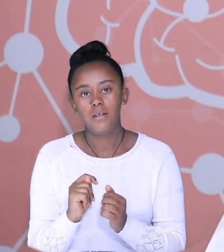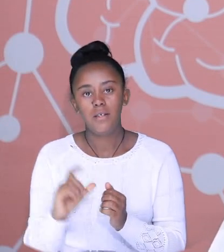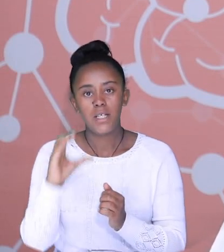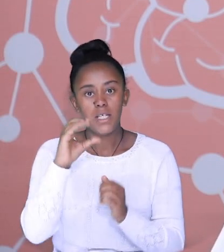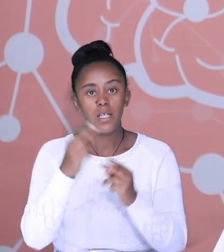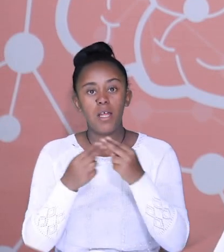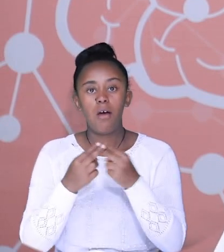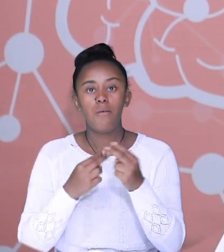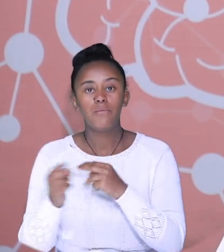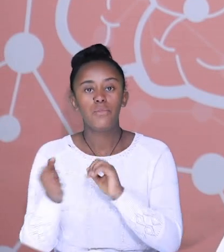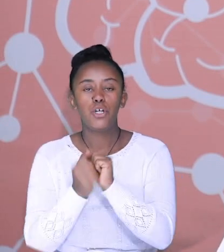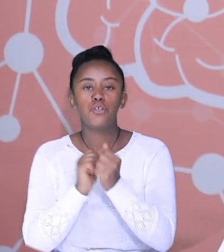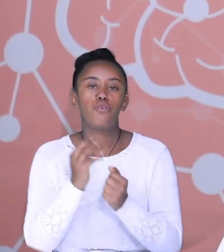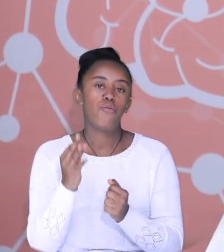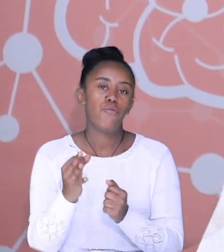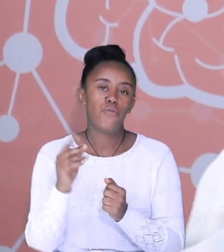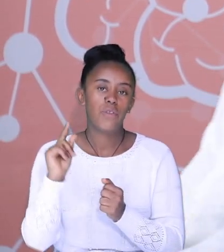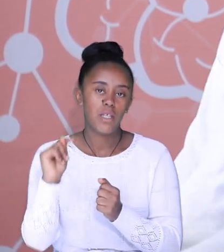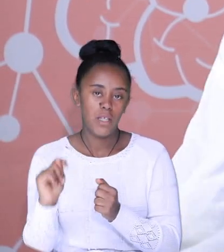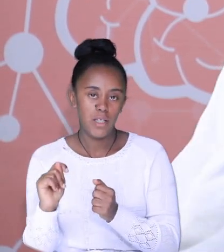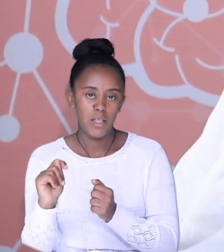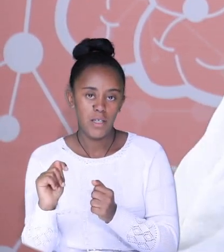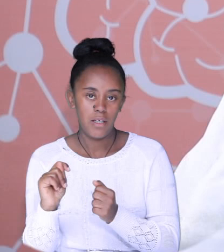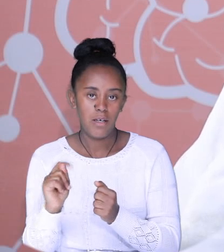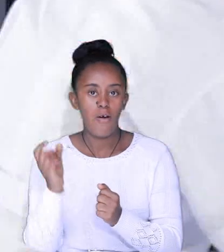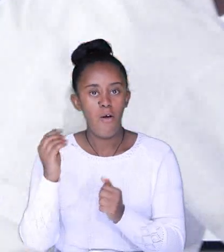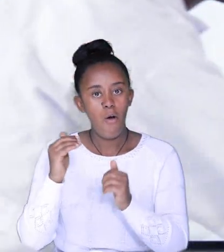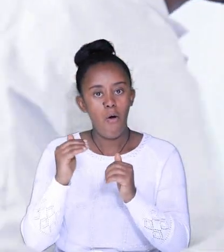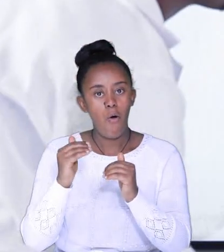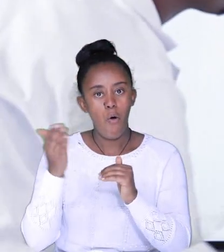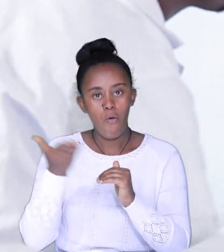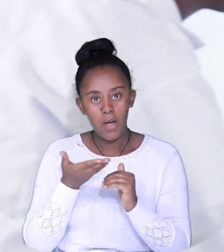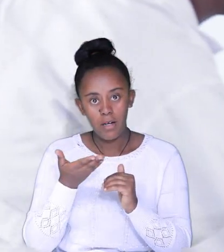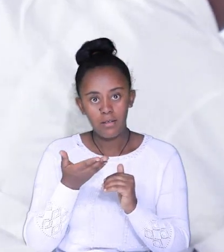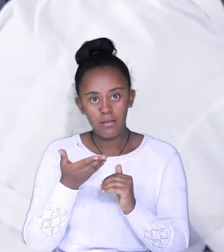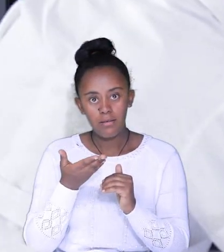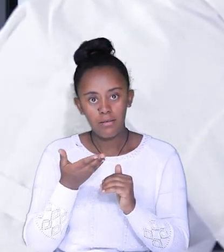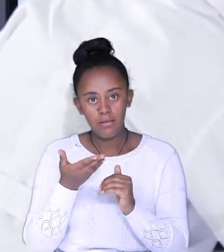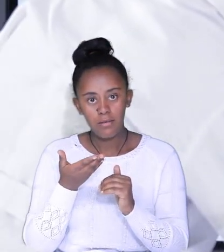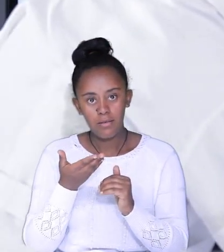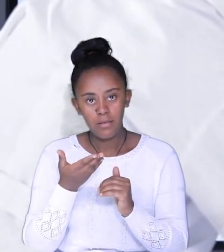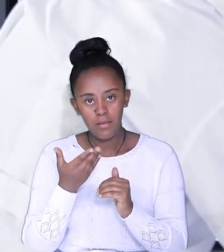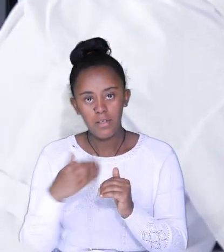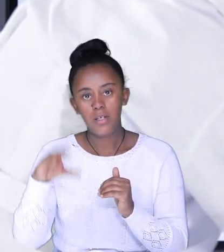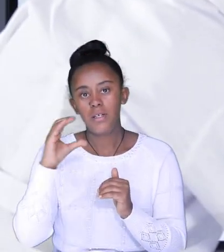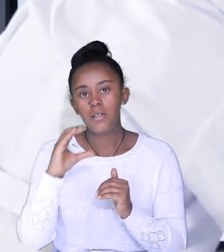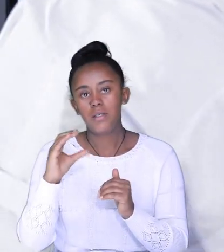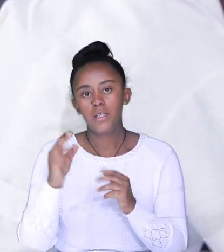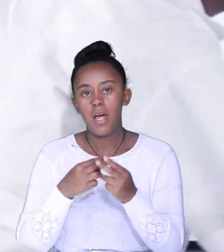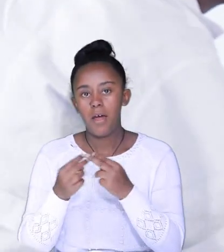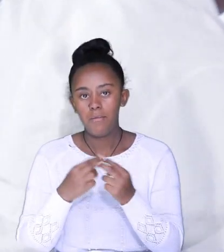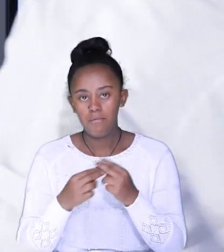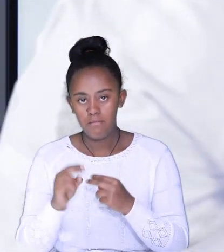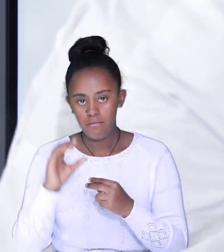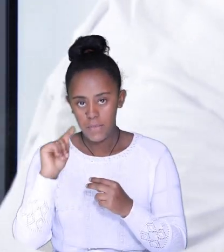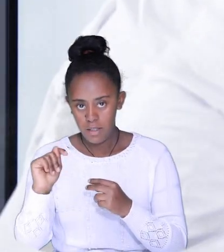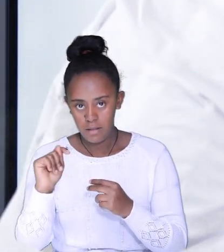C times change of T over C times change of